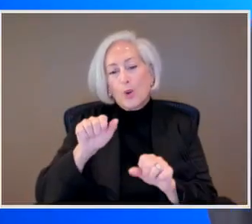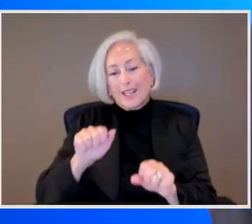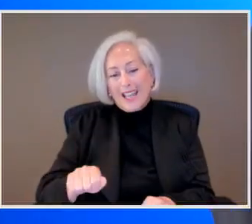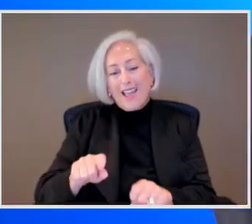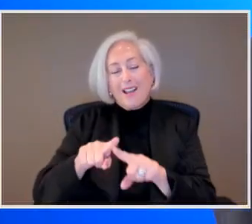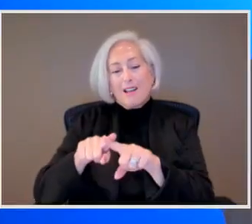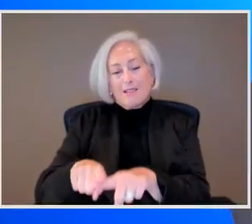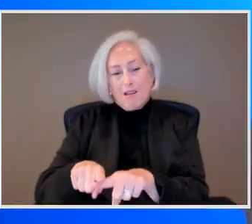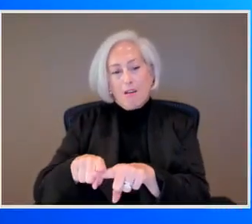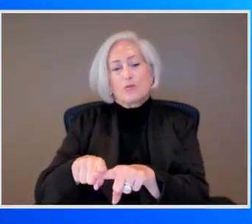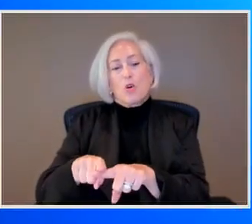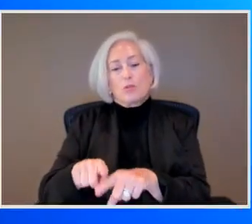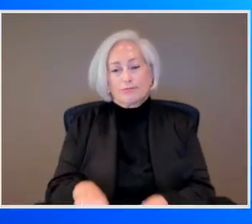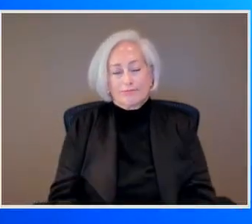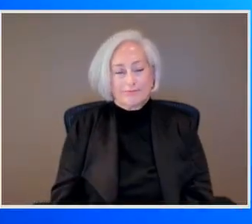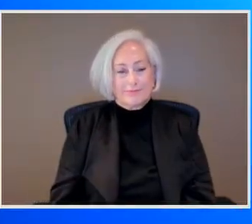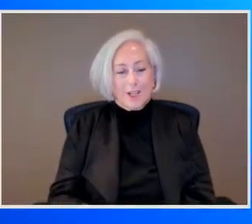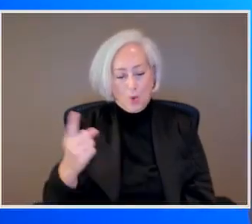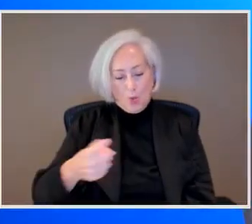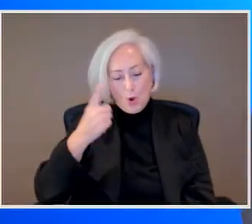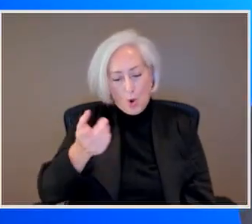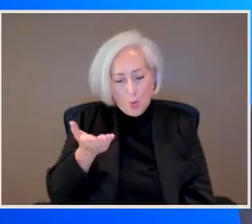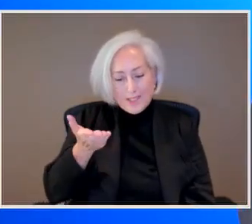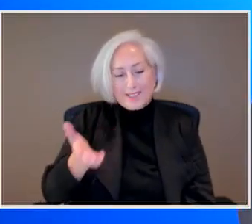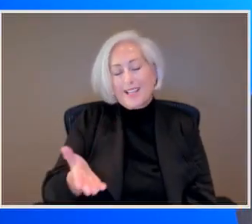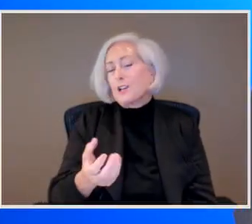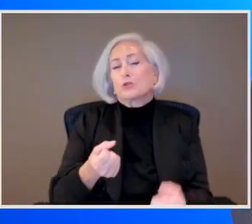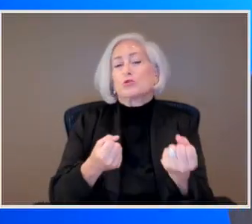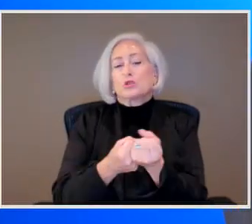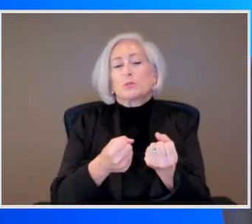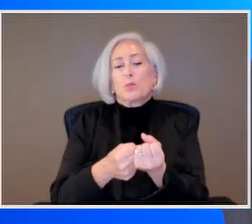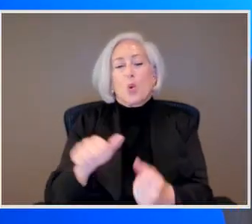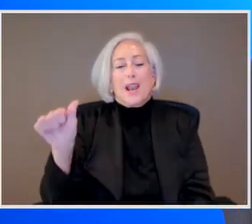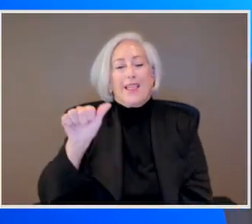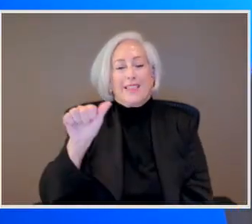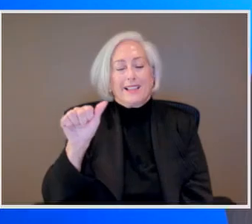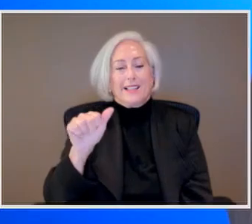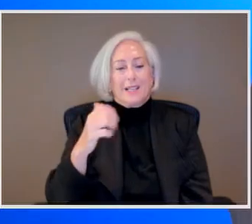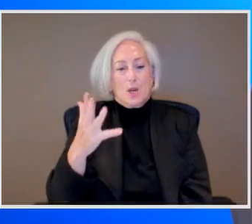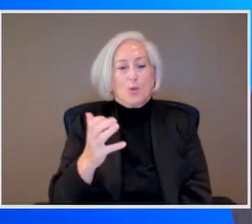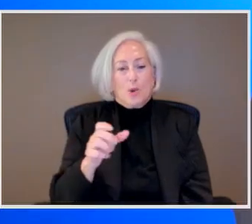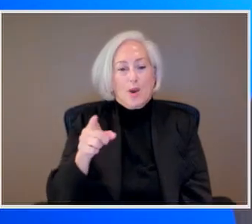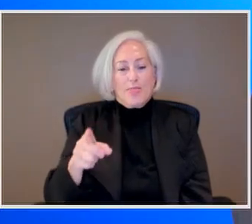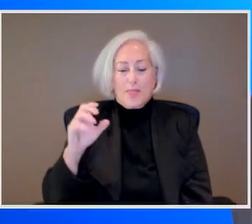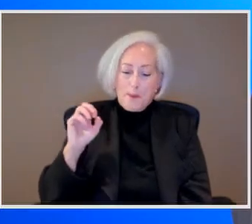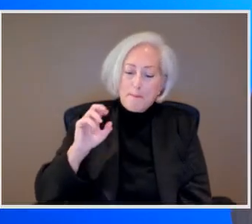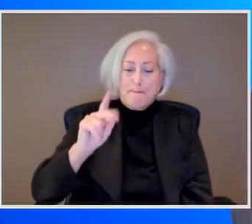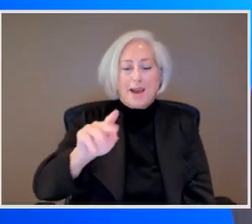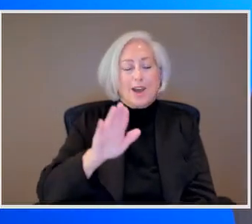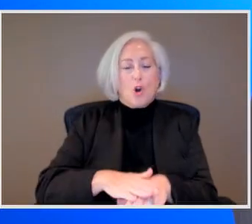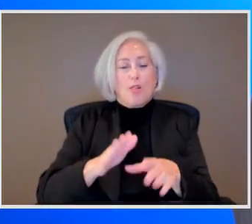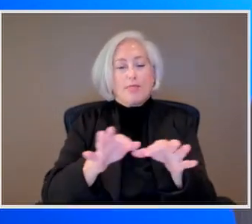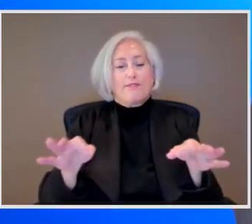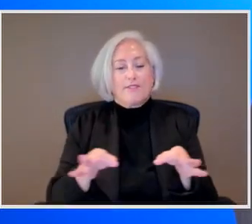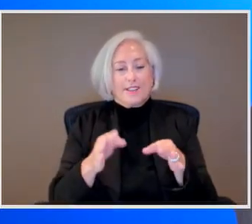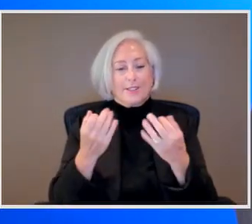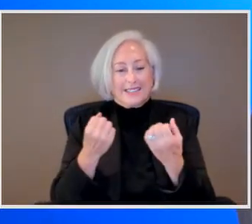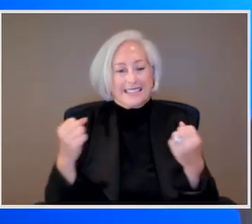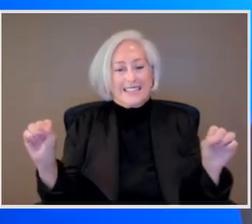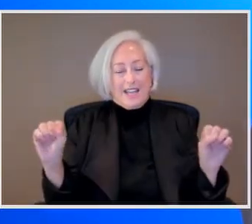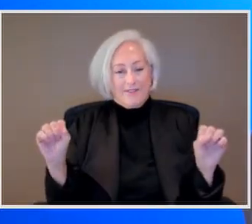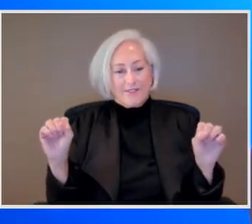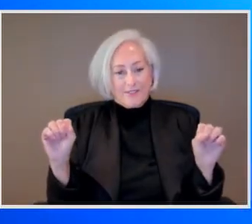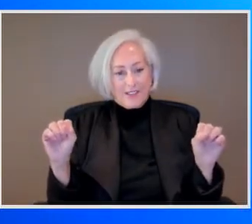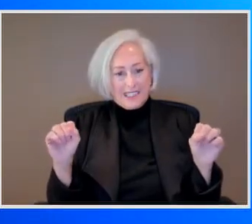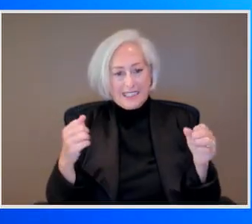there for the athletes and the athletes only, and we want to put them back out on the field safely, whether there's